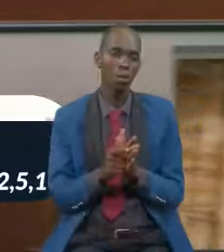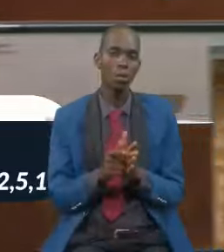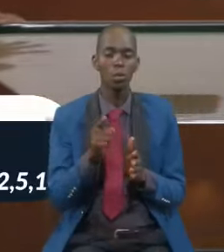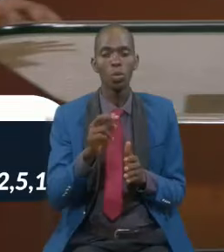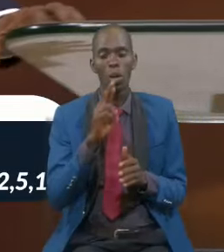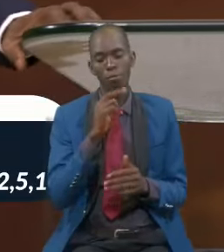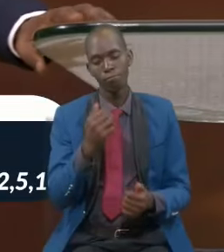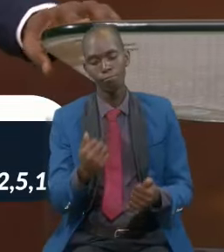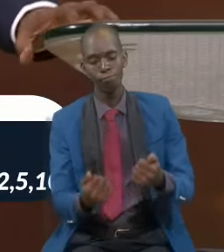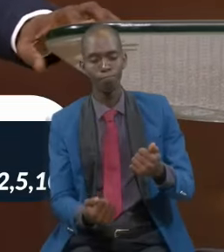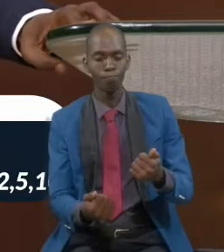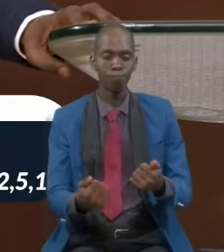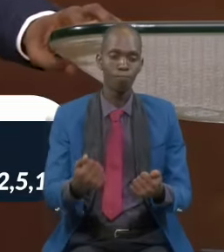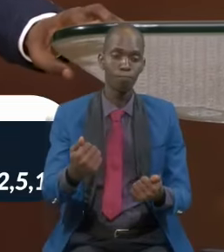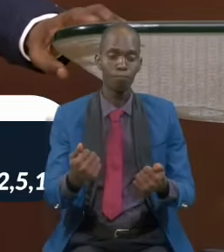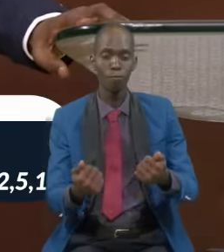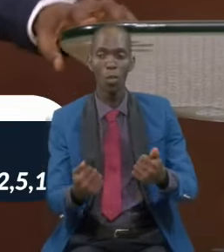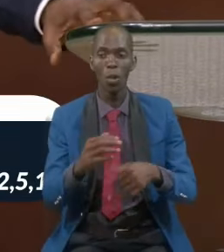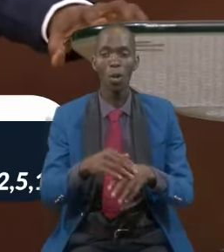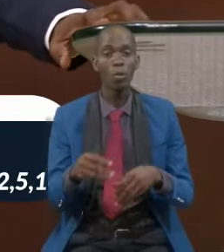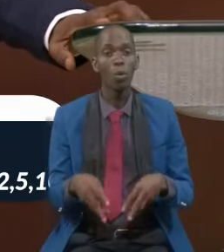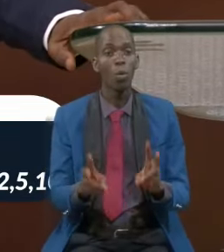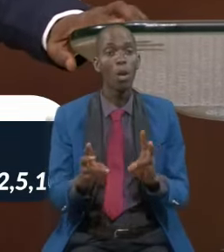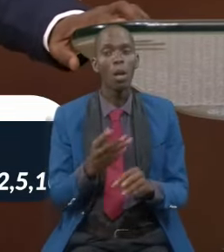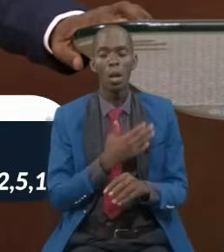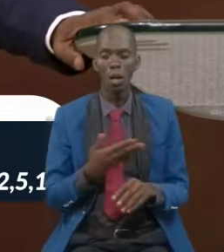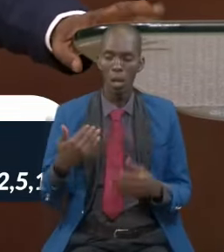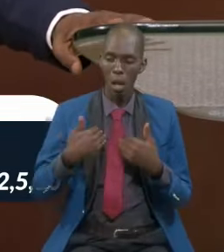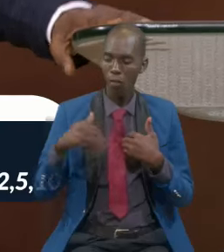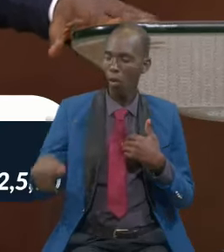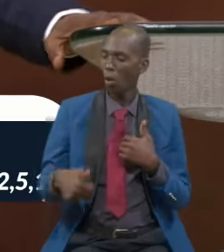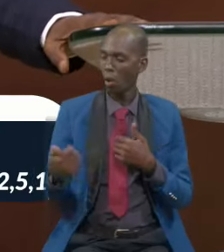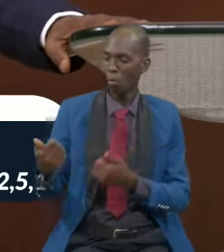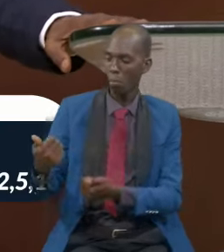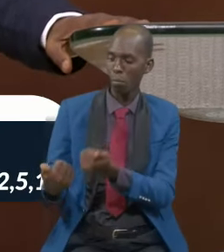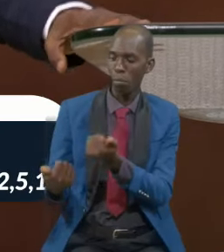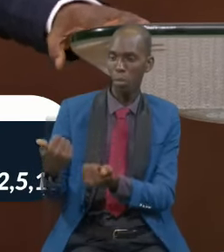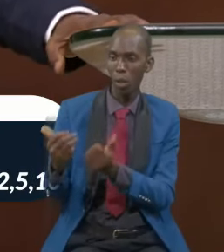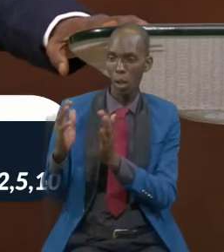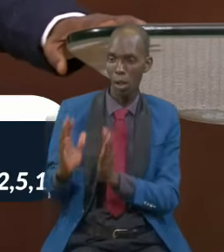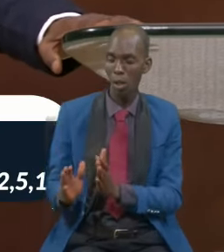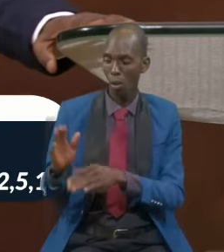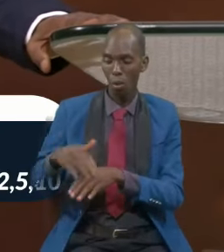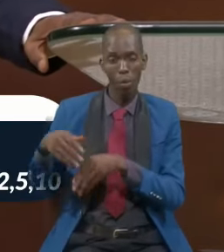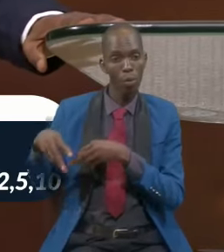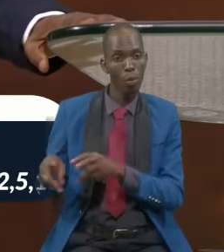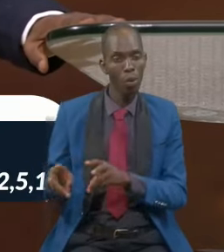the way, and there are other drivers, motorists also driving. Fulfill